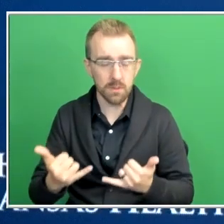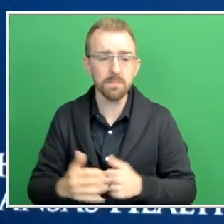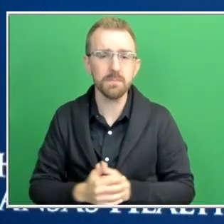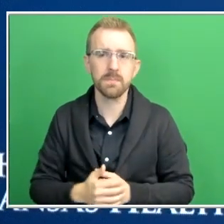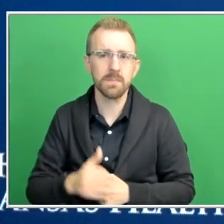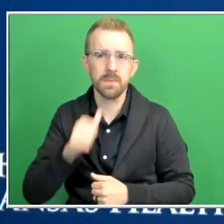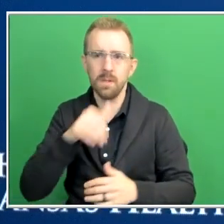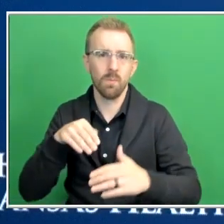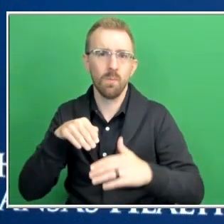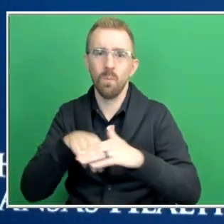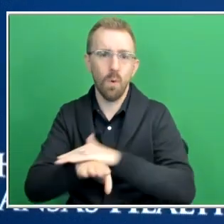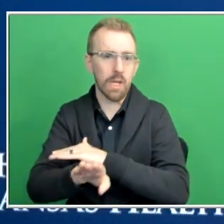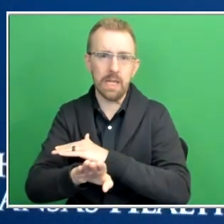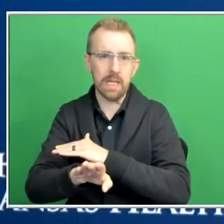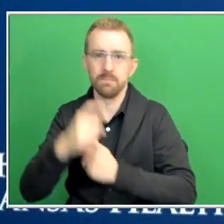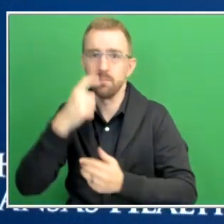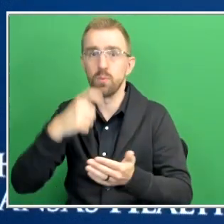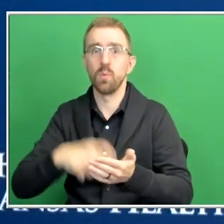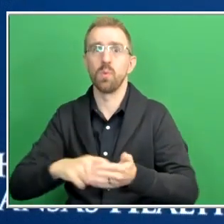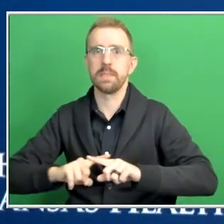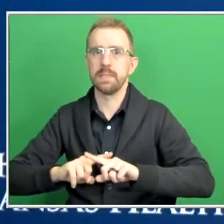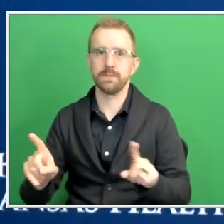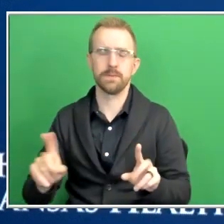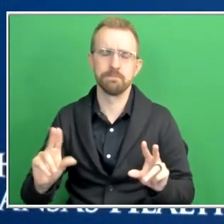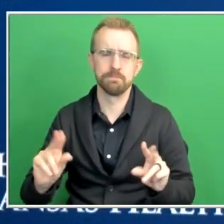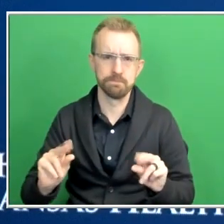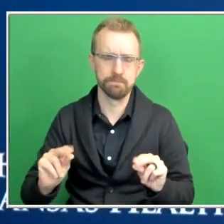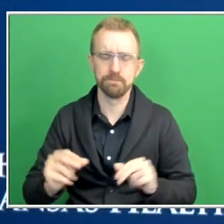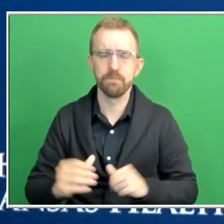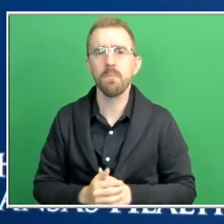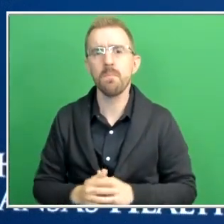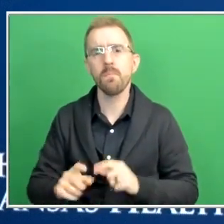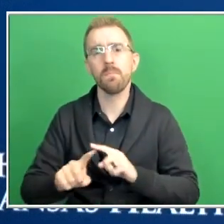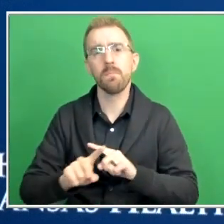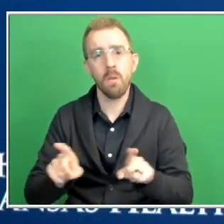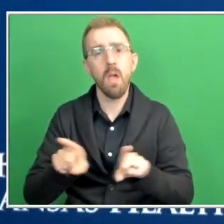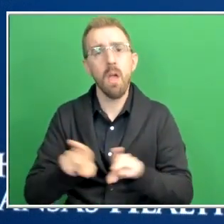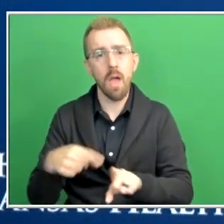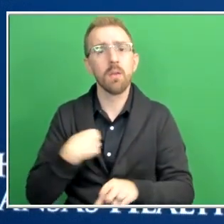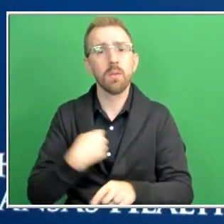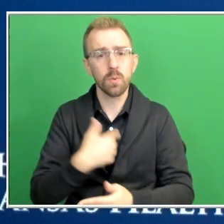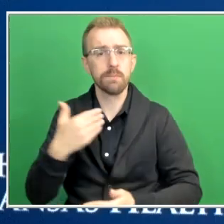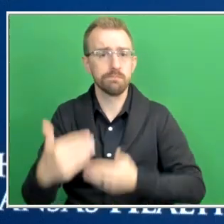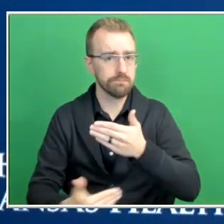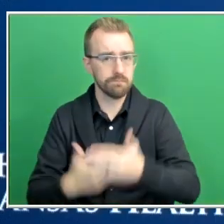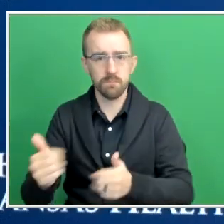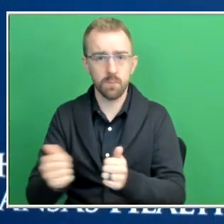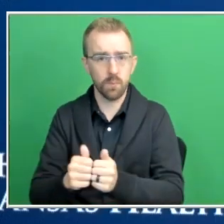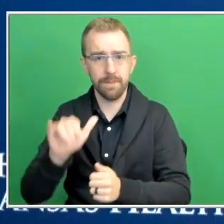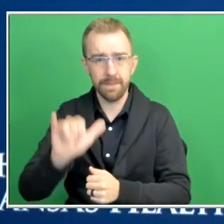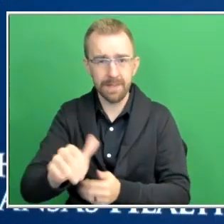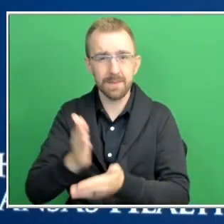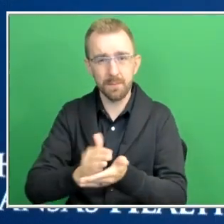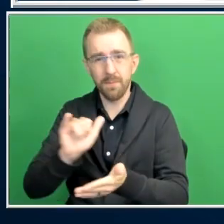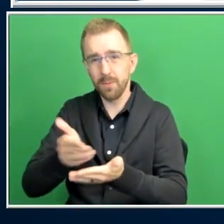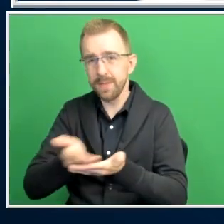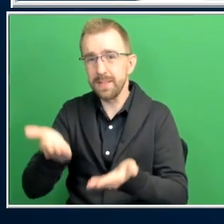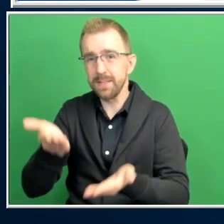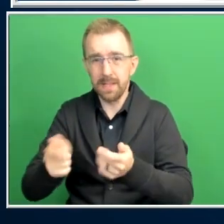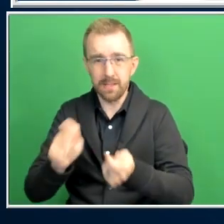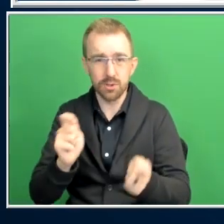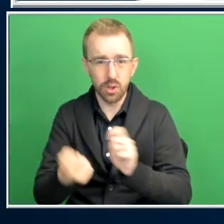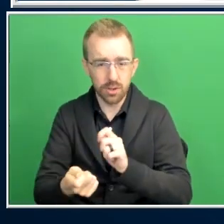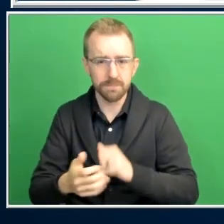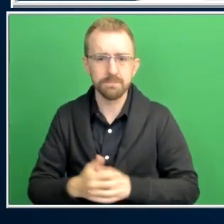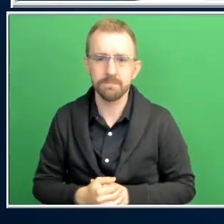and notice a big difference. But as we progress with this, some of those things may change. All right, so we may